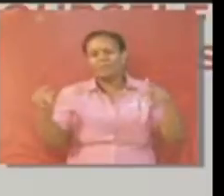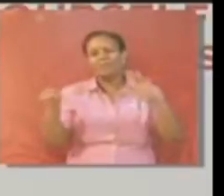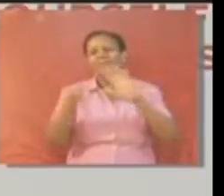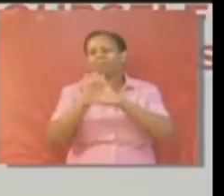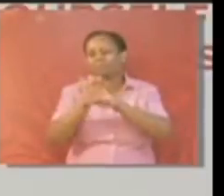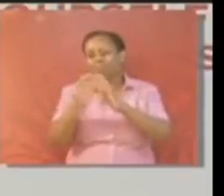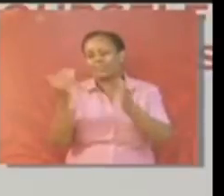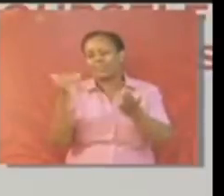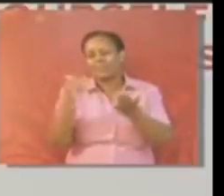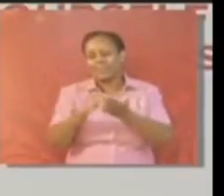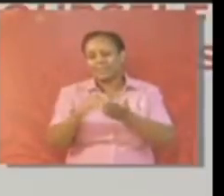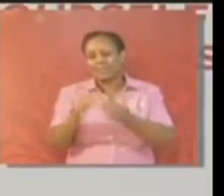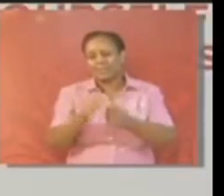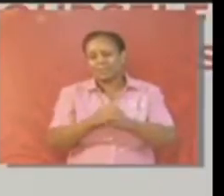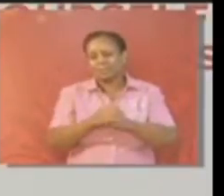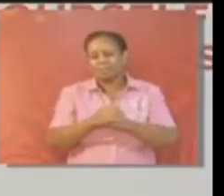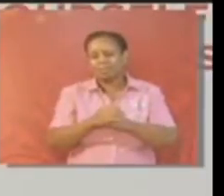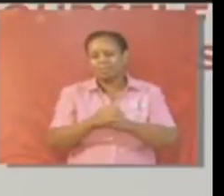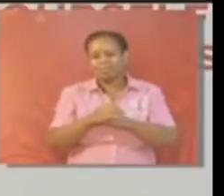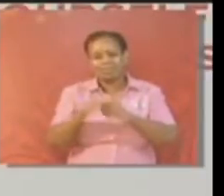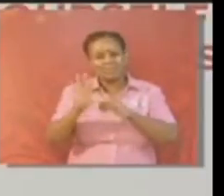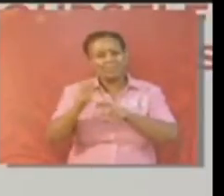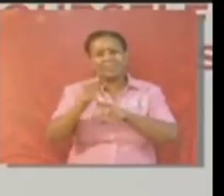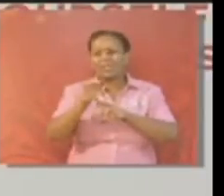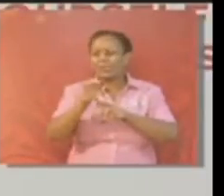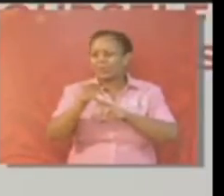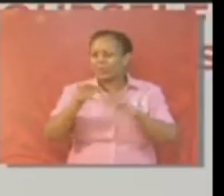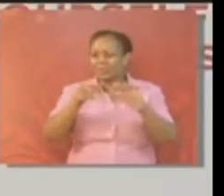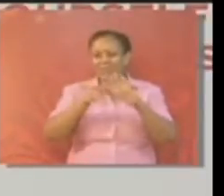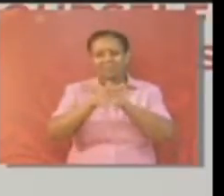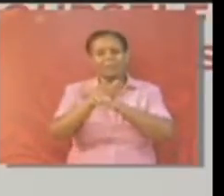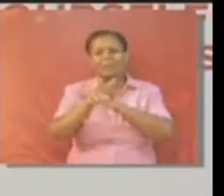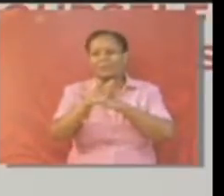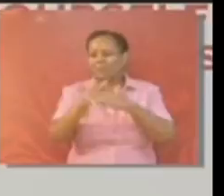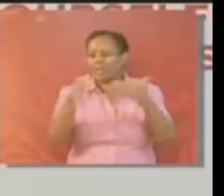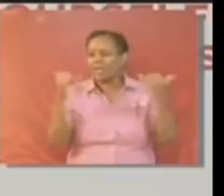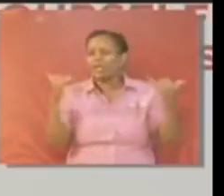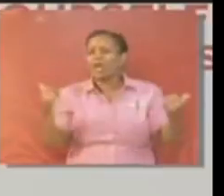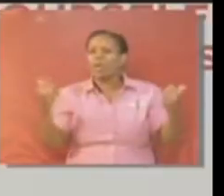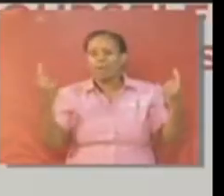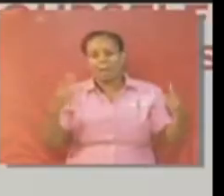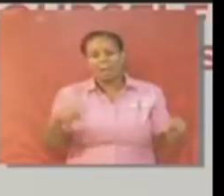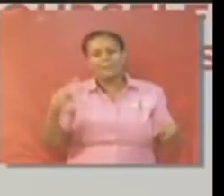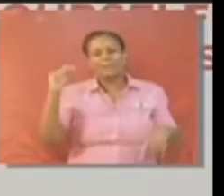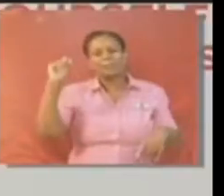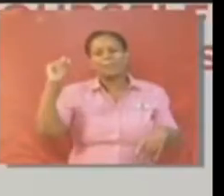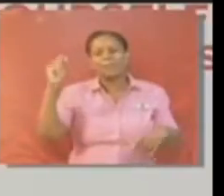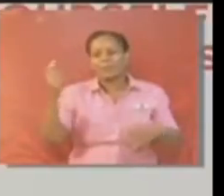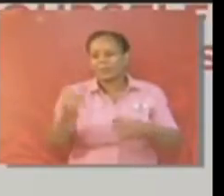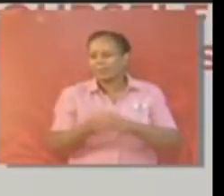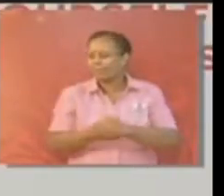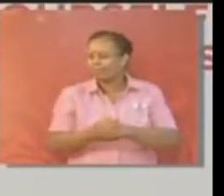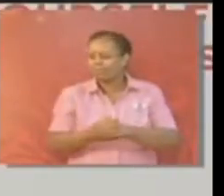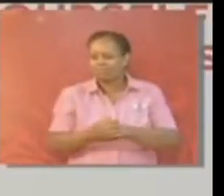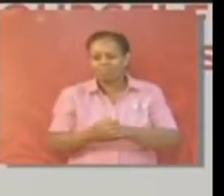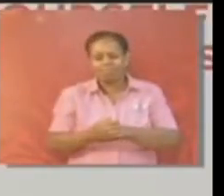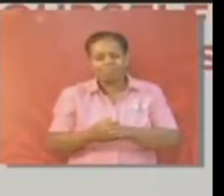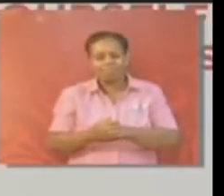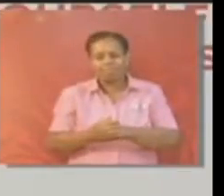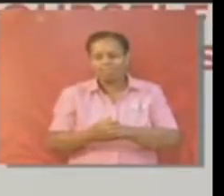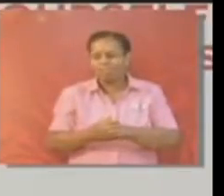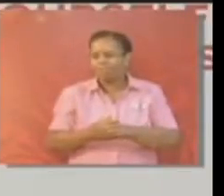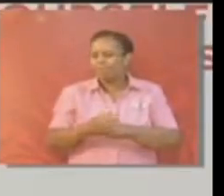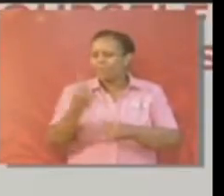was prophetic. We don't want people to die, as that elderly person did by going across to